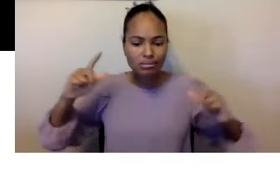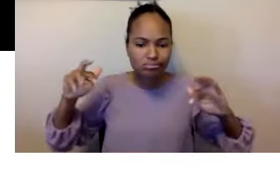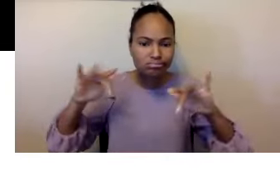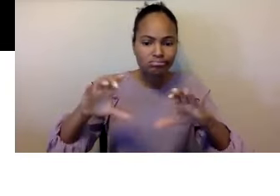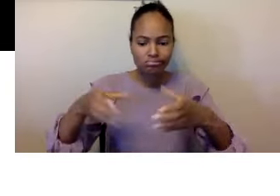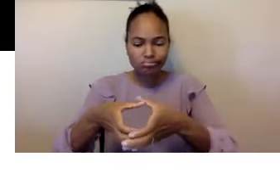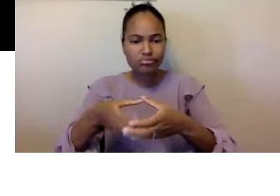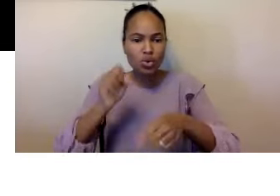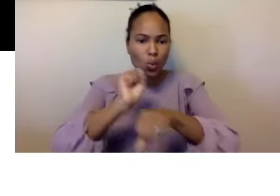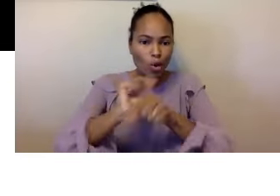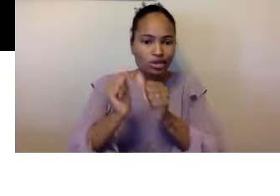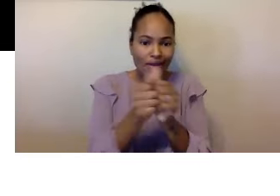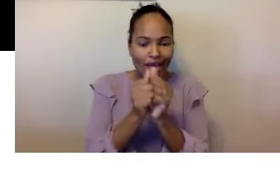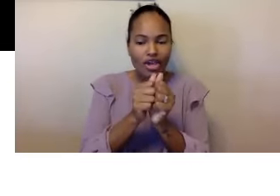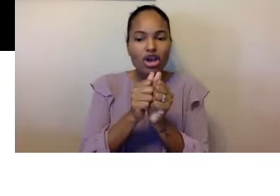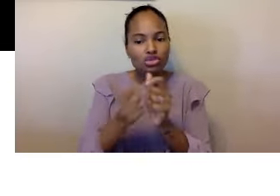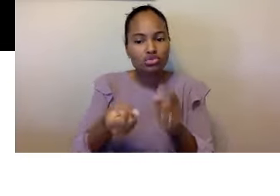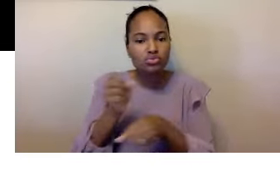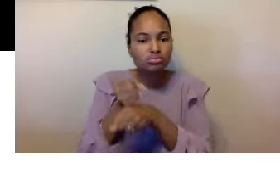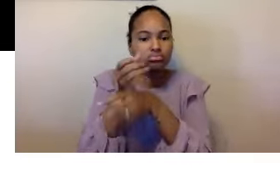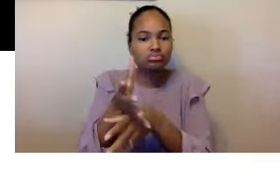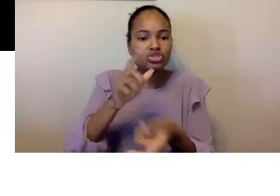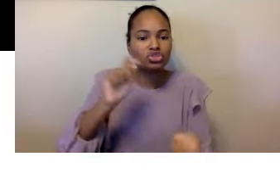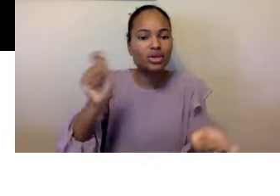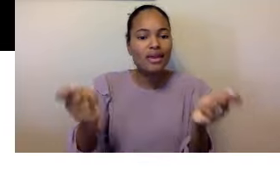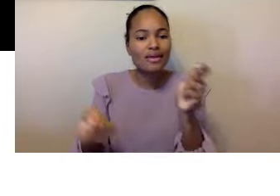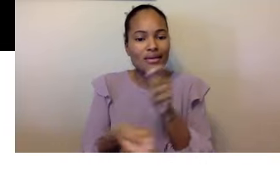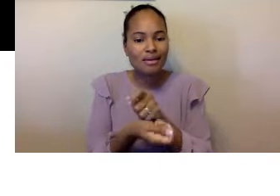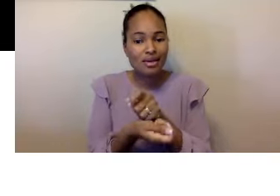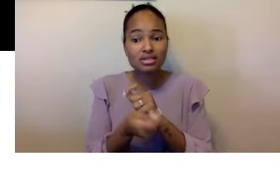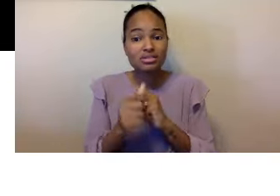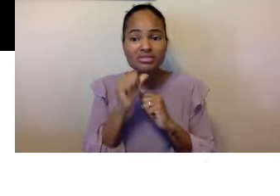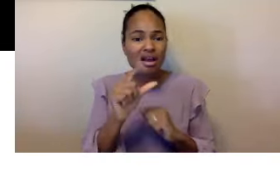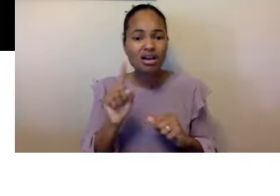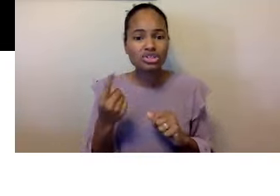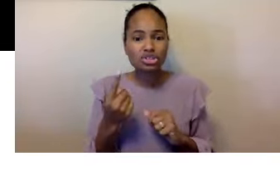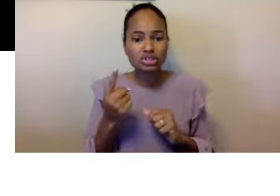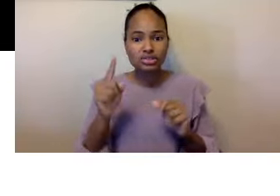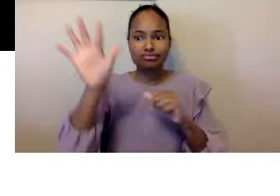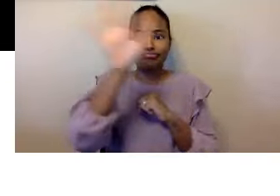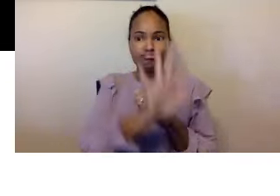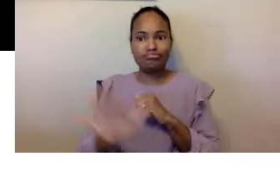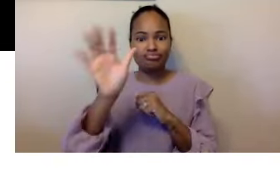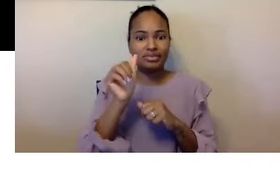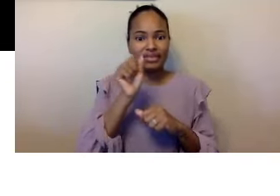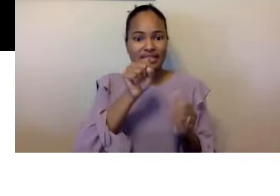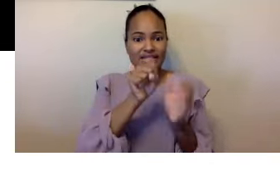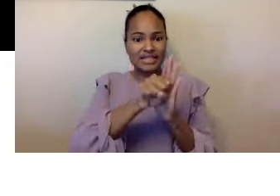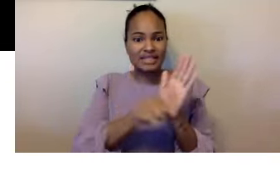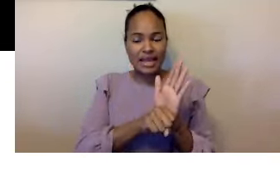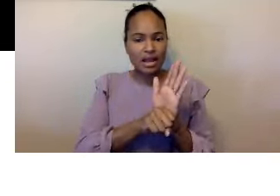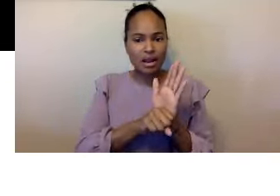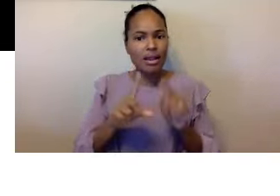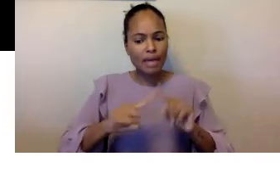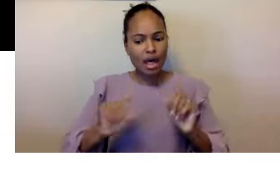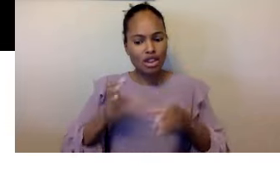not just on a larger statewide level, but even in the communities. So the purpose of the coalition would be